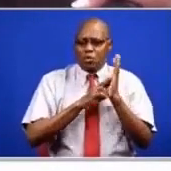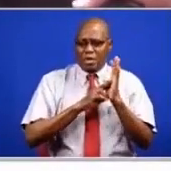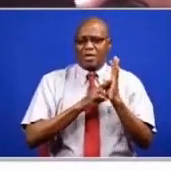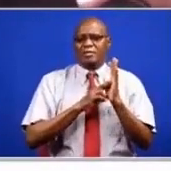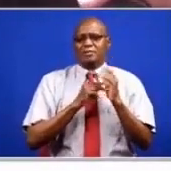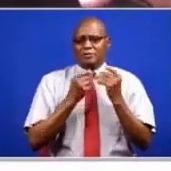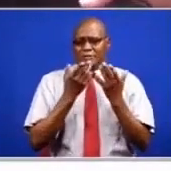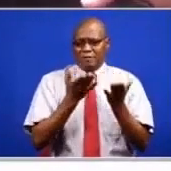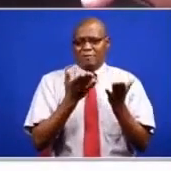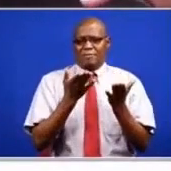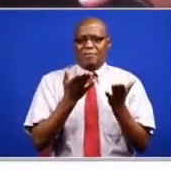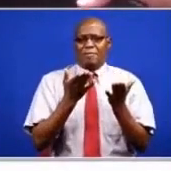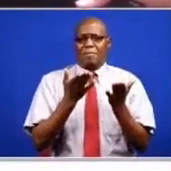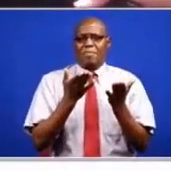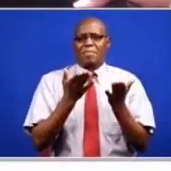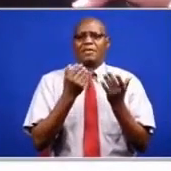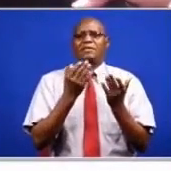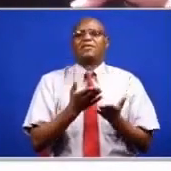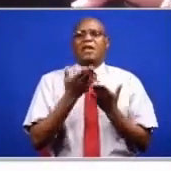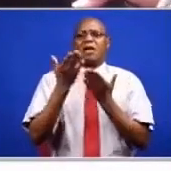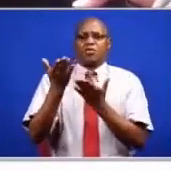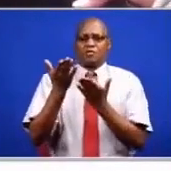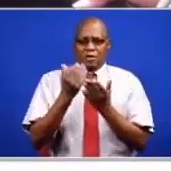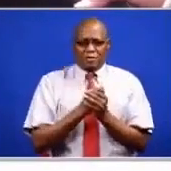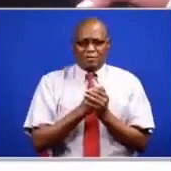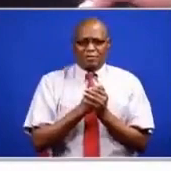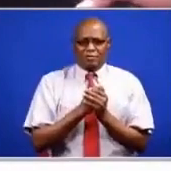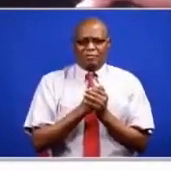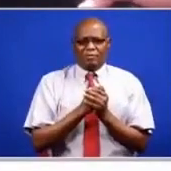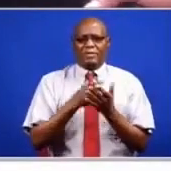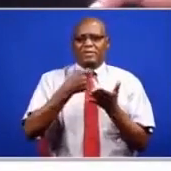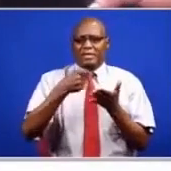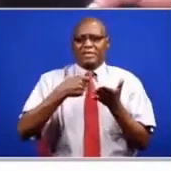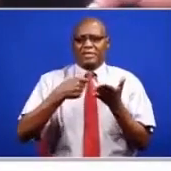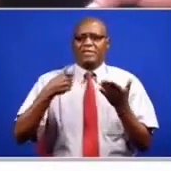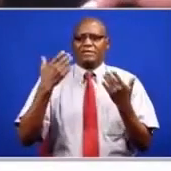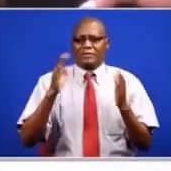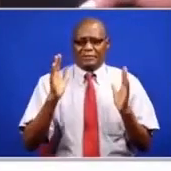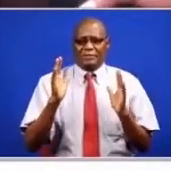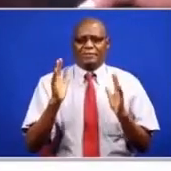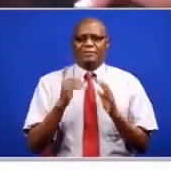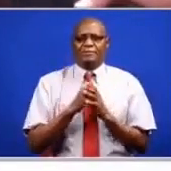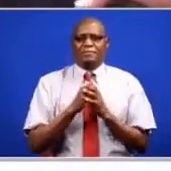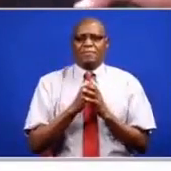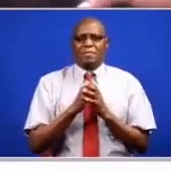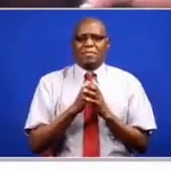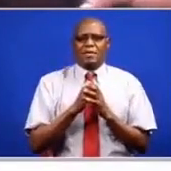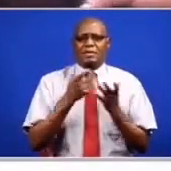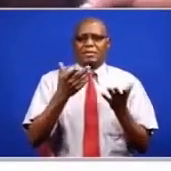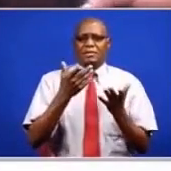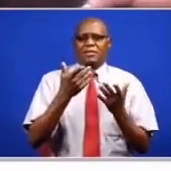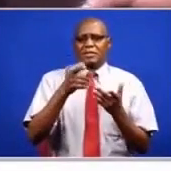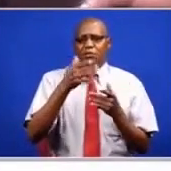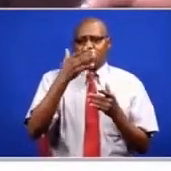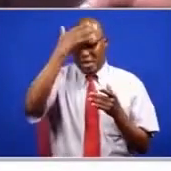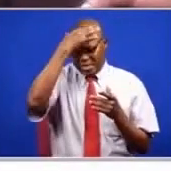receiving, checking and then handover, takeover. They were all signed against. And that's why Wabukati, so I call him, cannot face